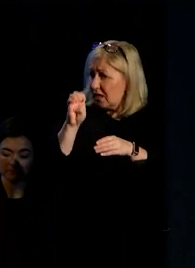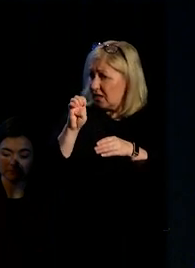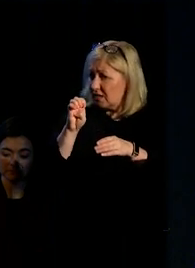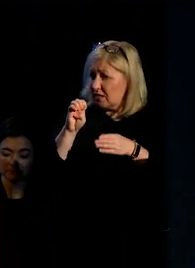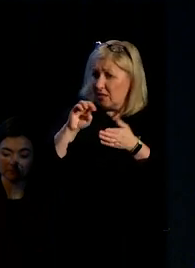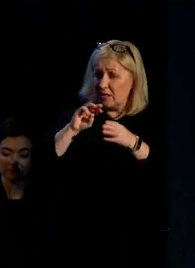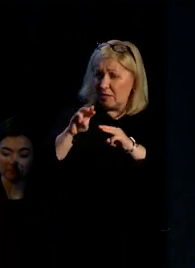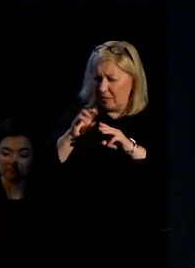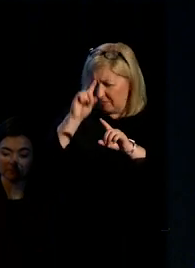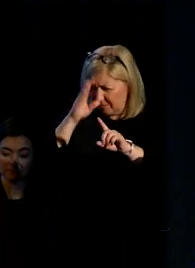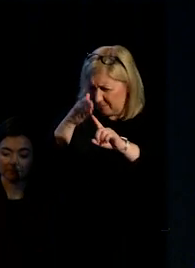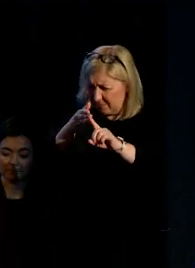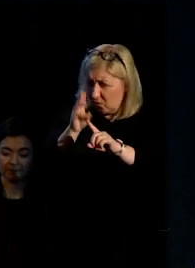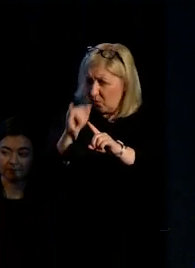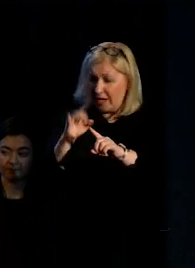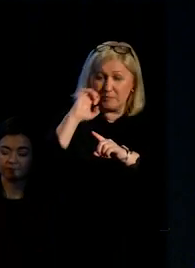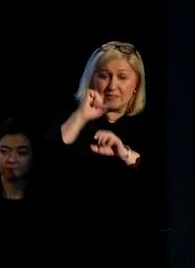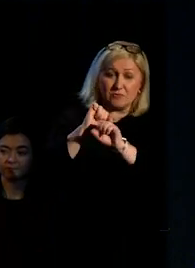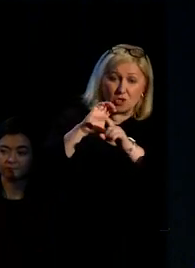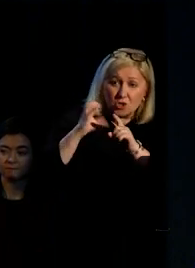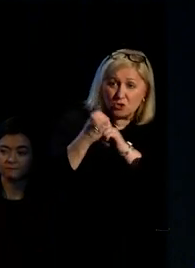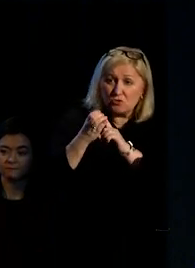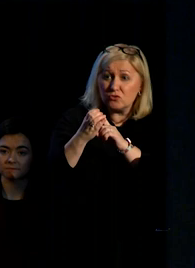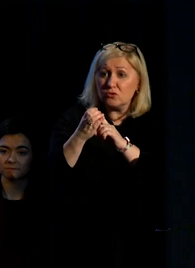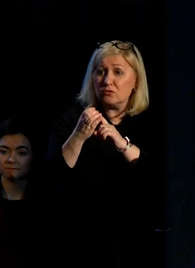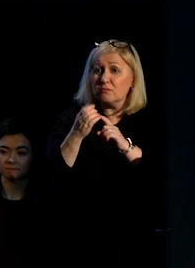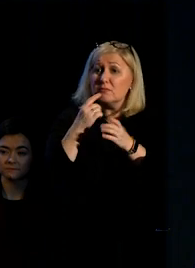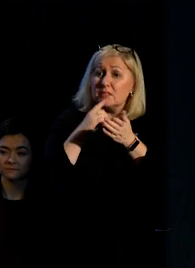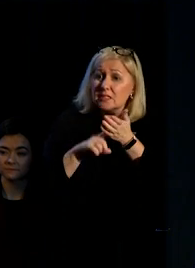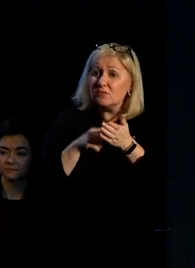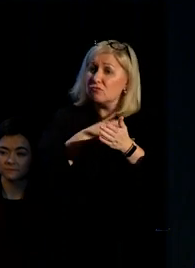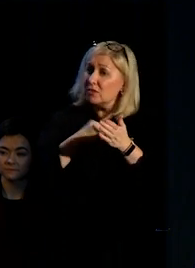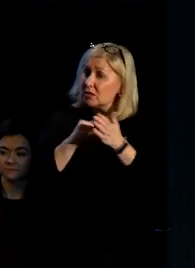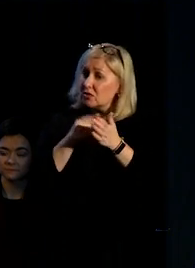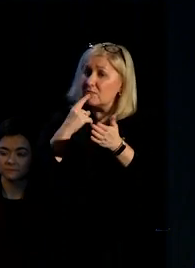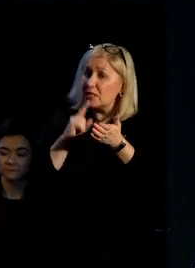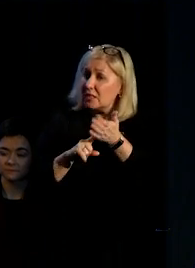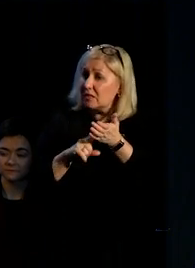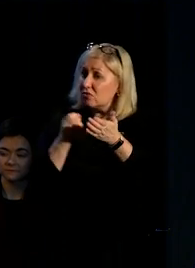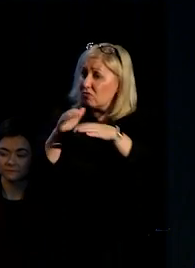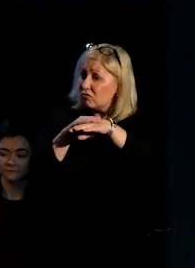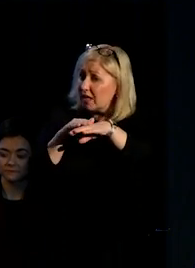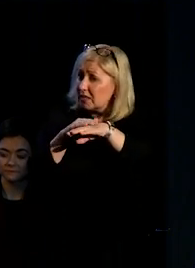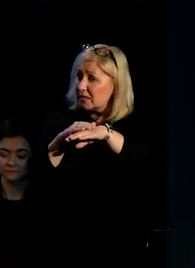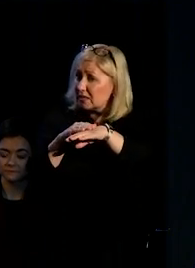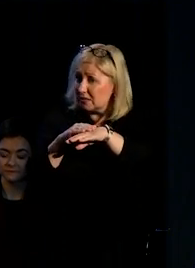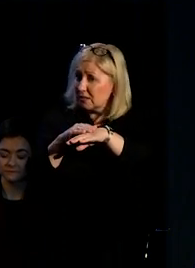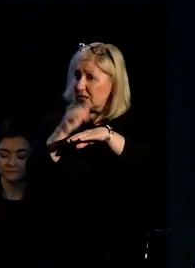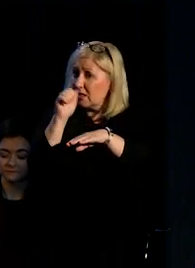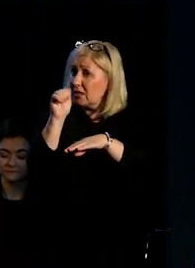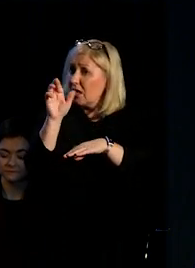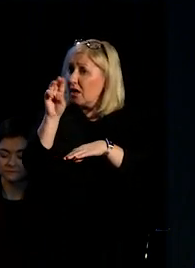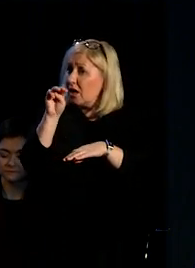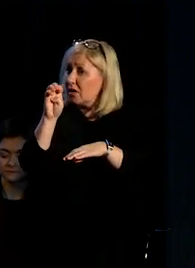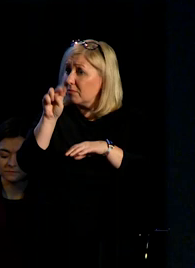ethnicity, religious beliefs, or cultural affiliations. In Armenia, over 1 million people were